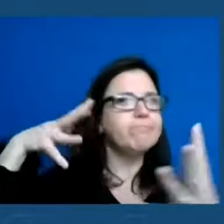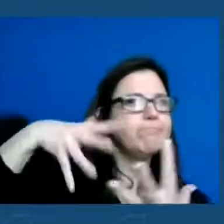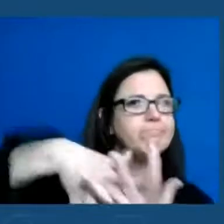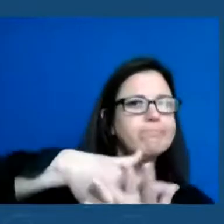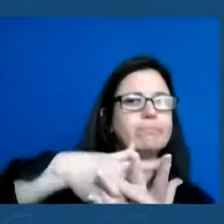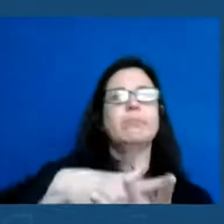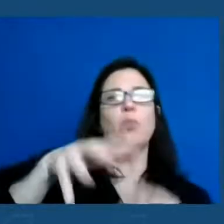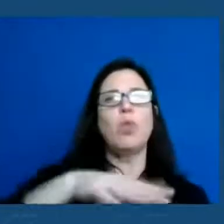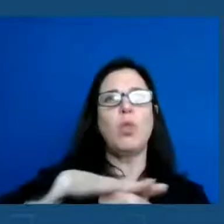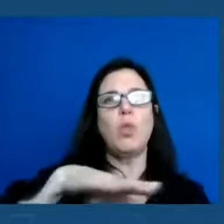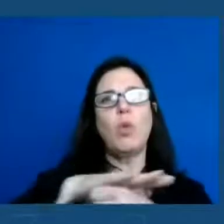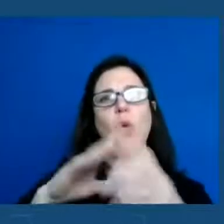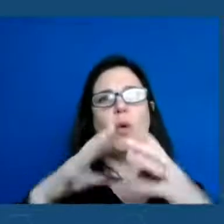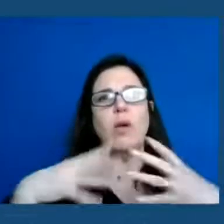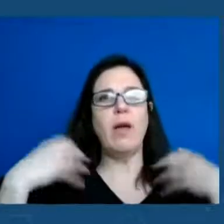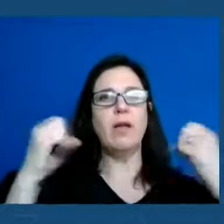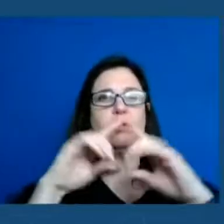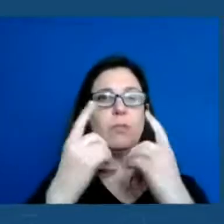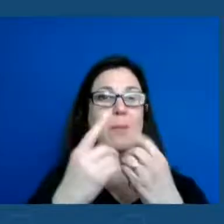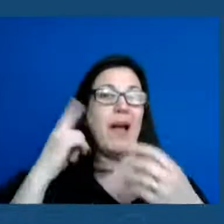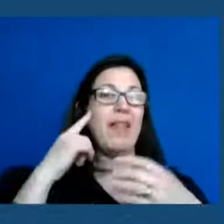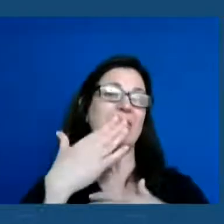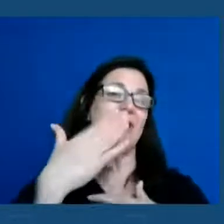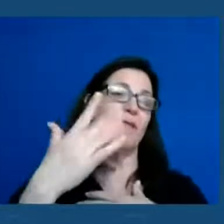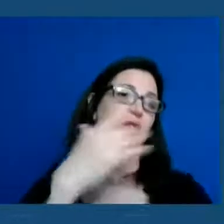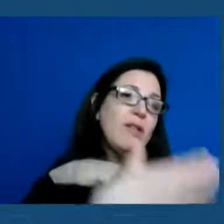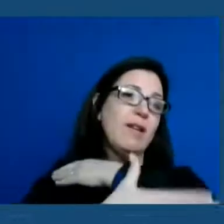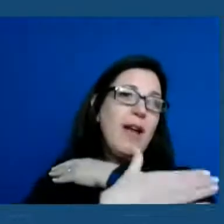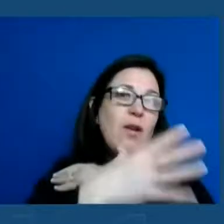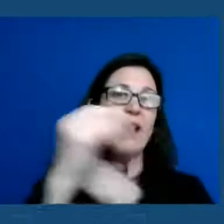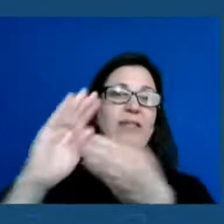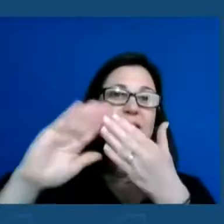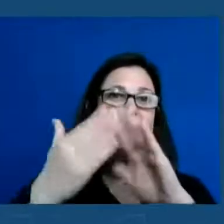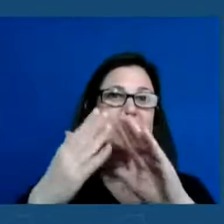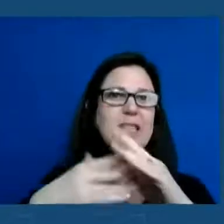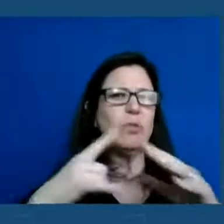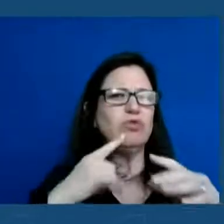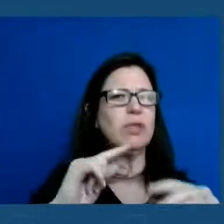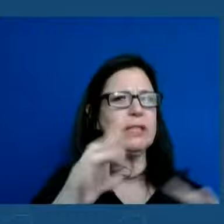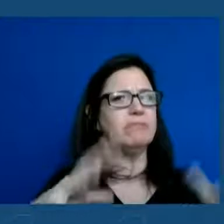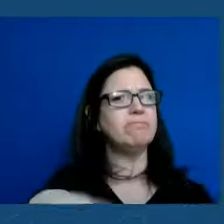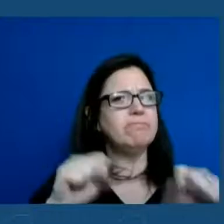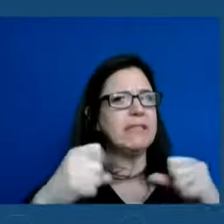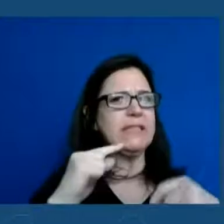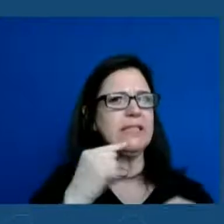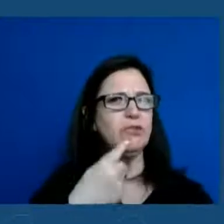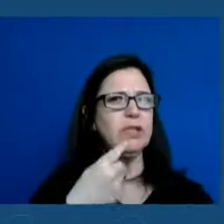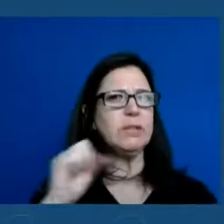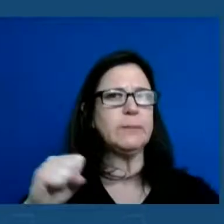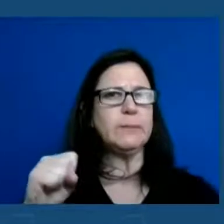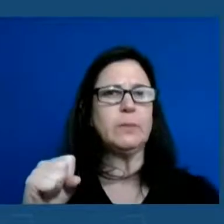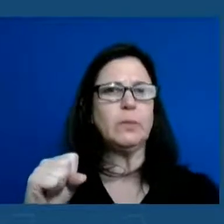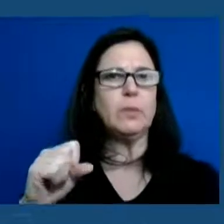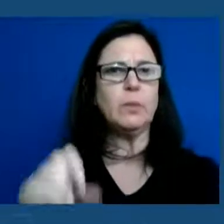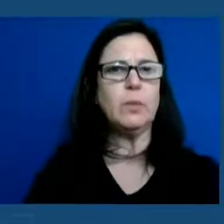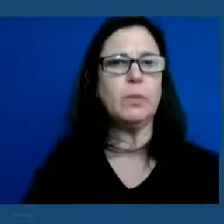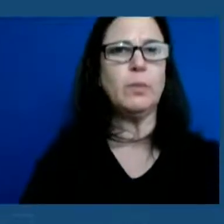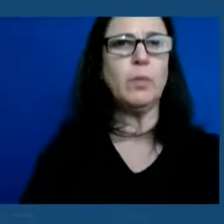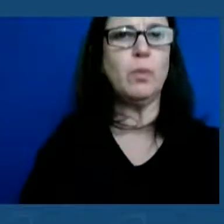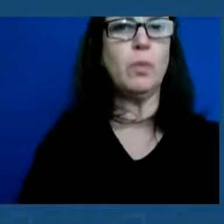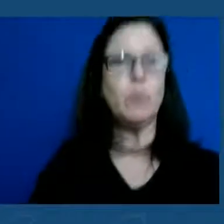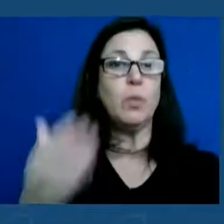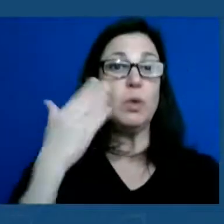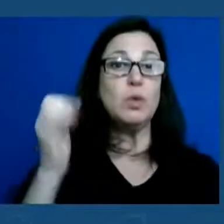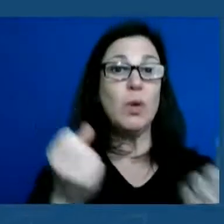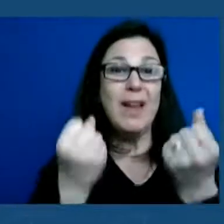the county, I thank the city for what they're doing. And we're taking this very seriously. You don't know every single variant that comes. Is it